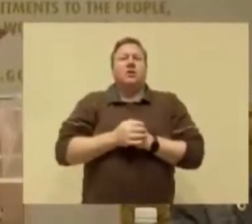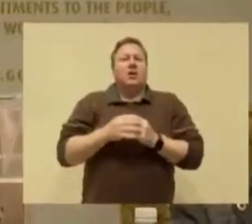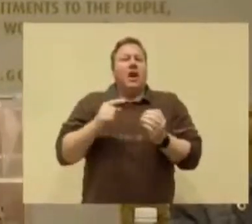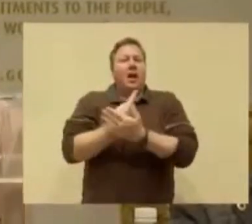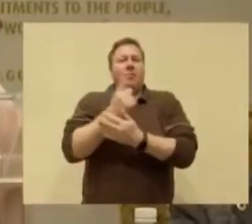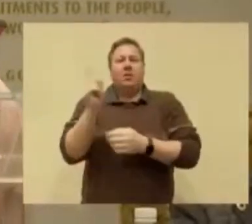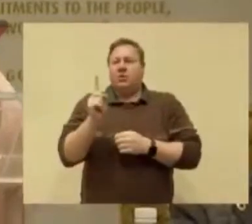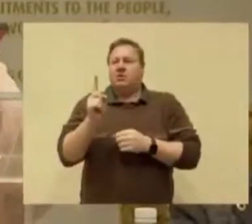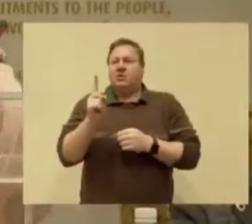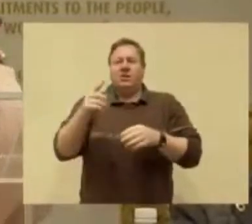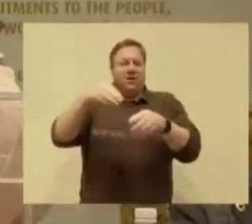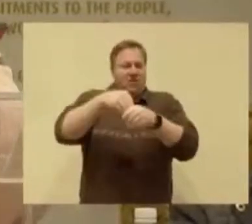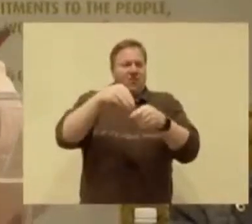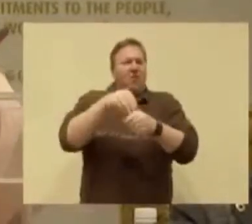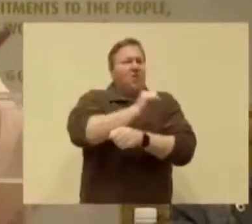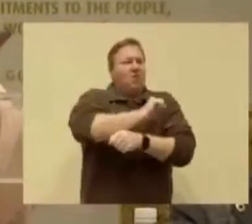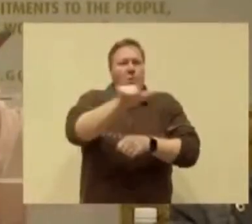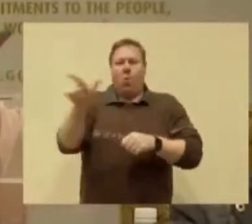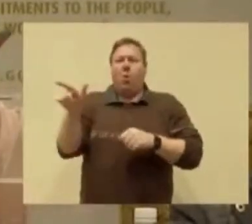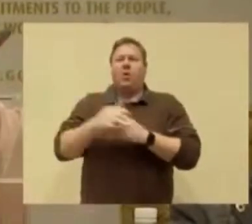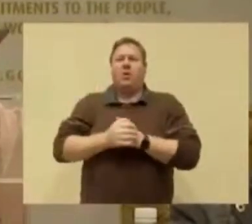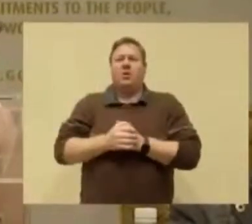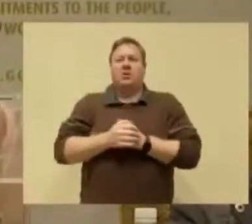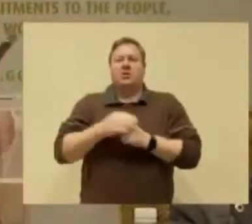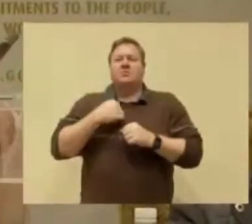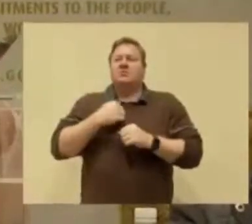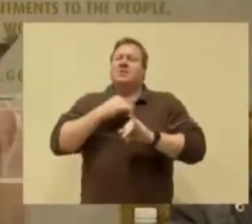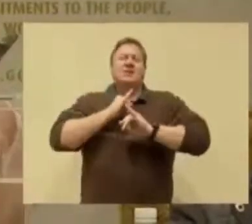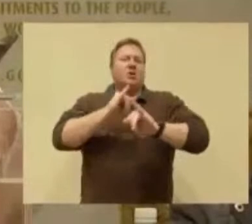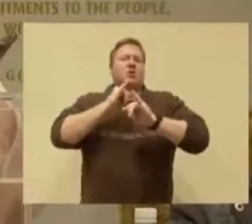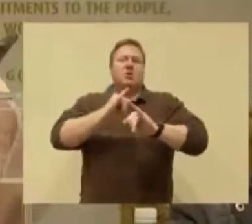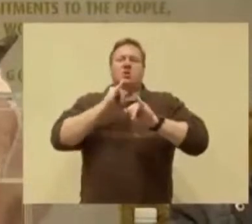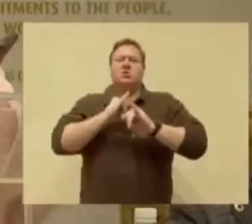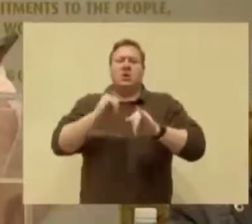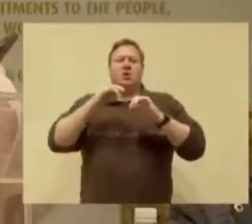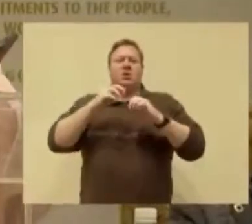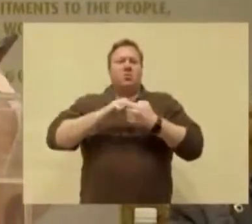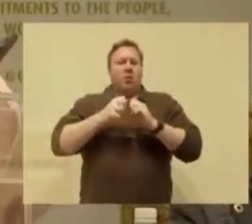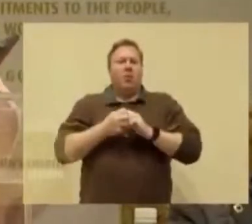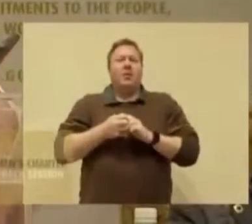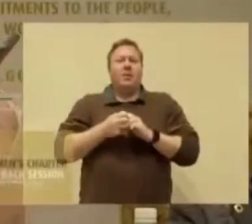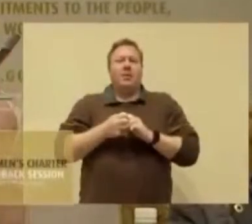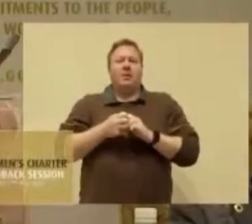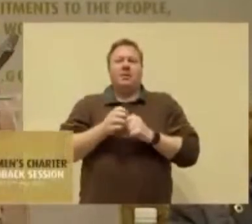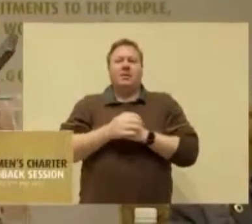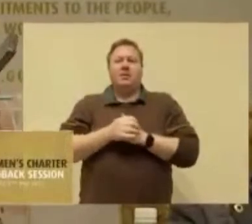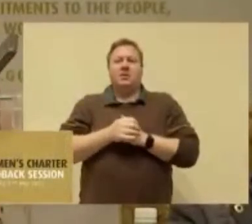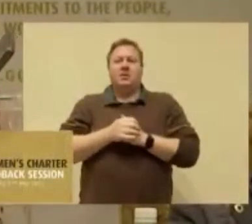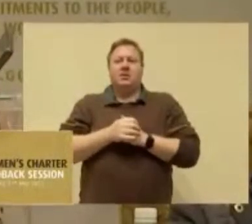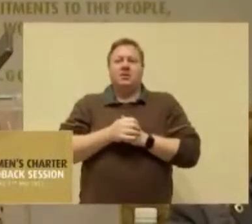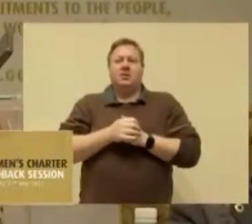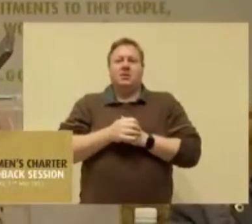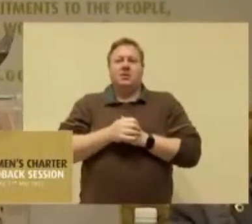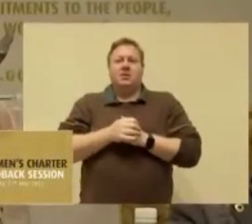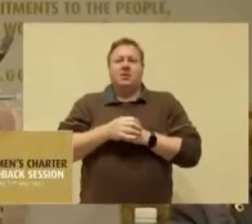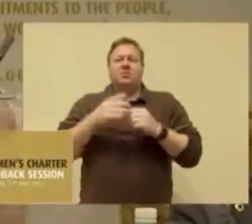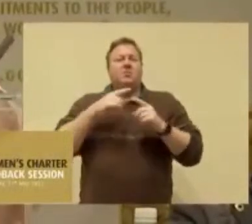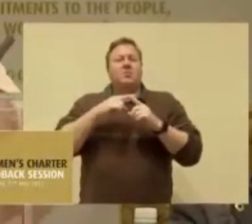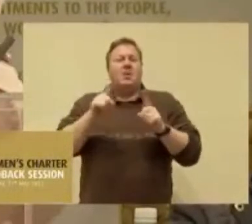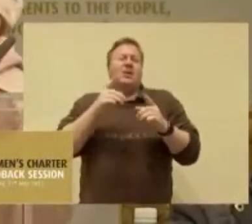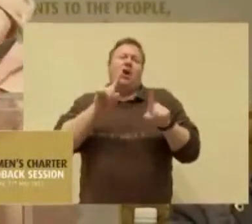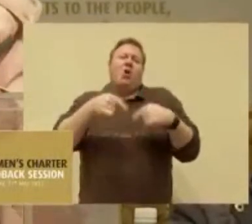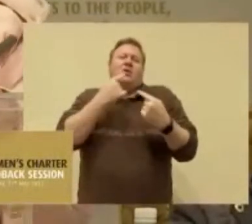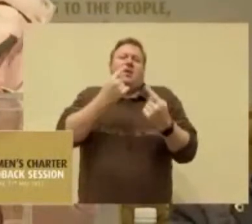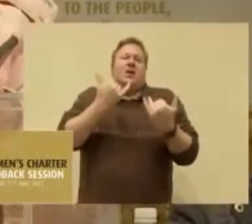another i have a serious serious serious problem but i can't say with the new crop because we brought them in november but